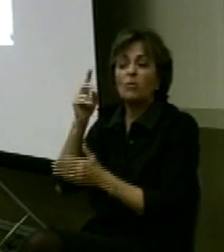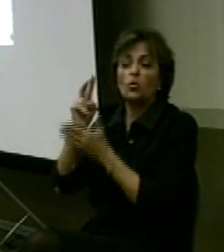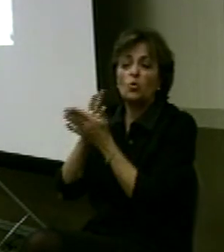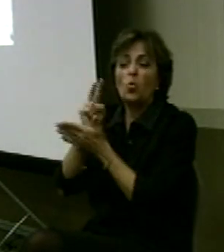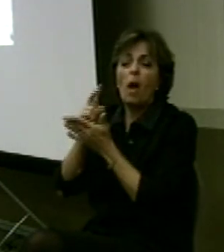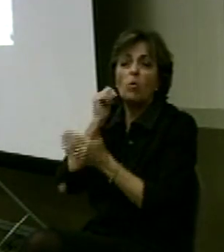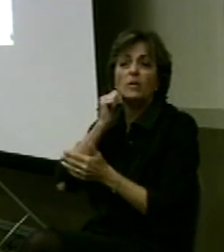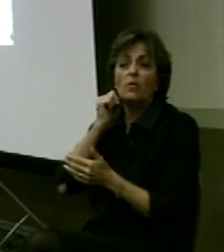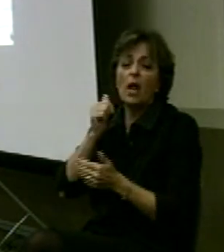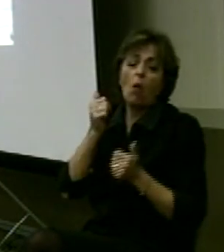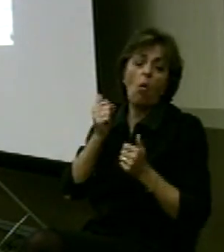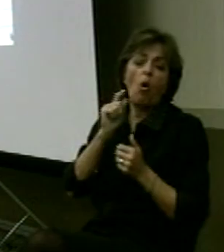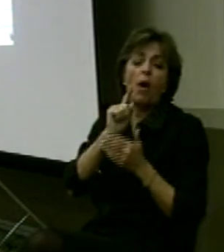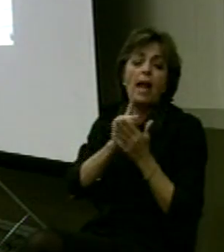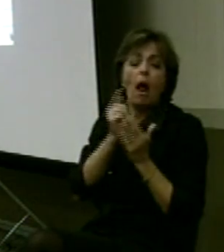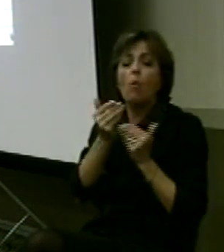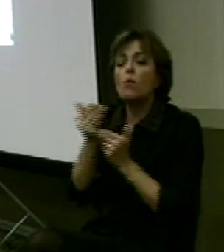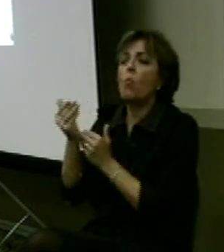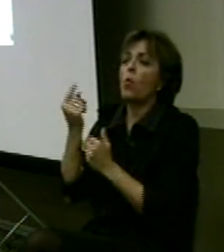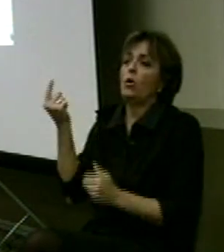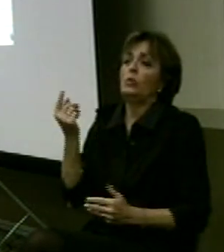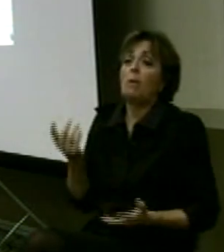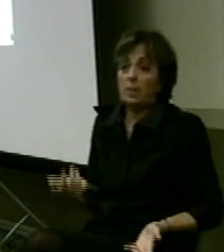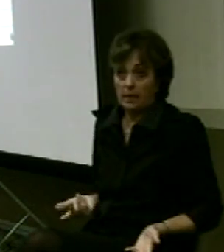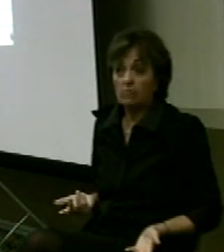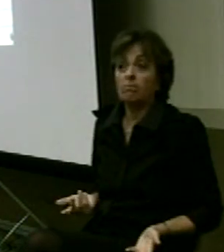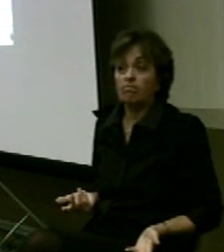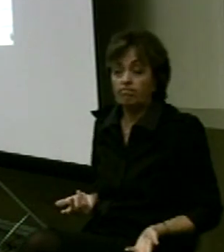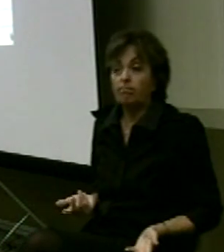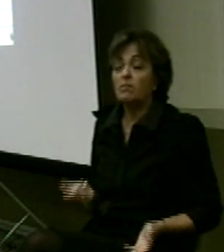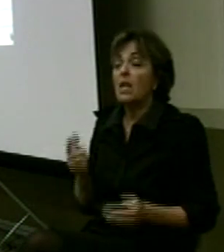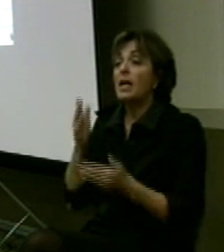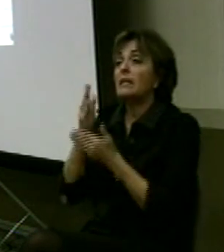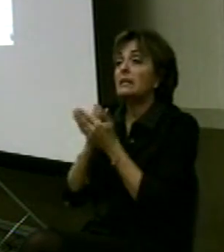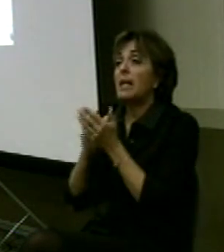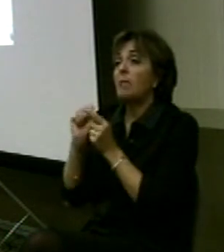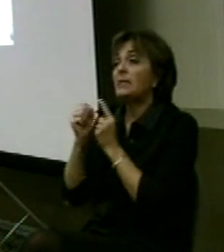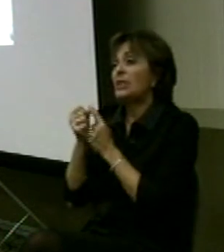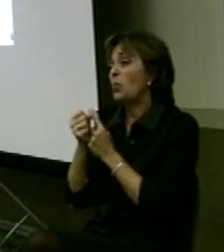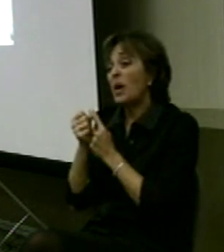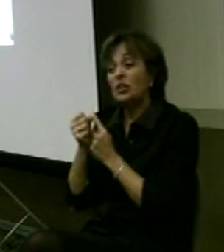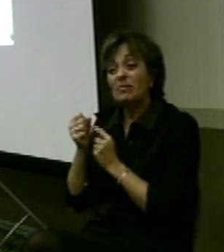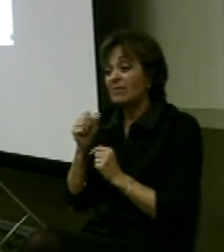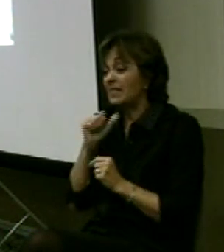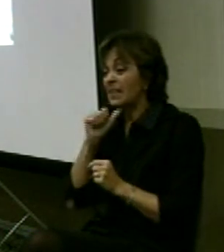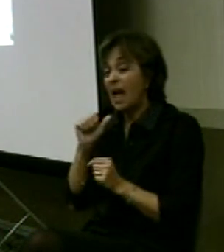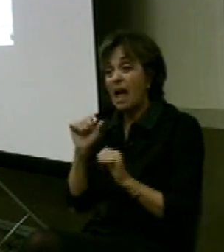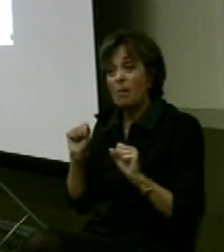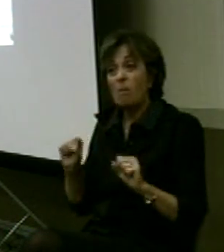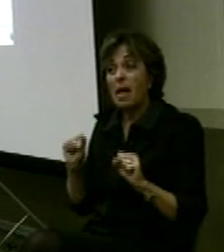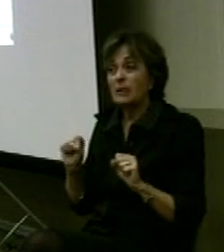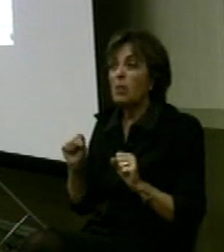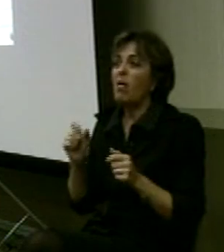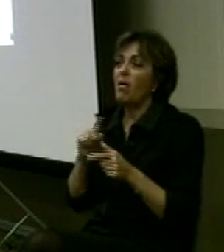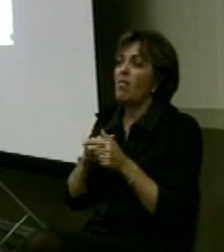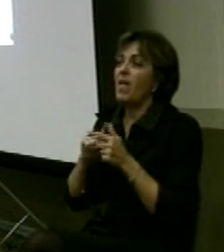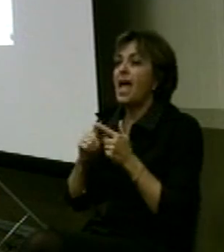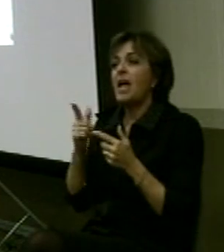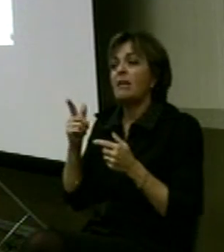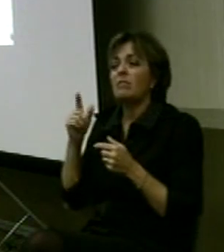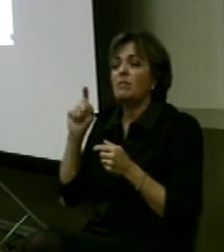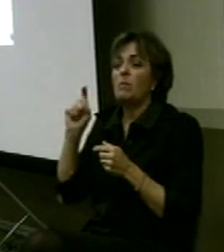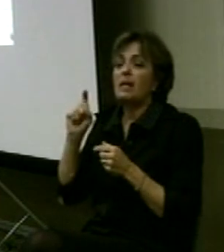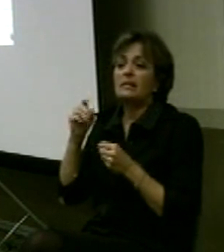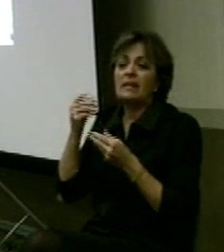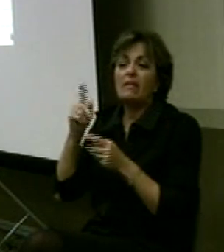Monday. Or maybe just an hour every single morning or something like that. You know, in some situations where that's not possible, then you're finding different